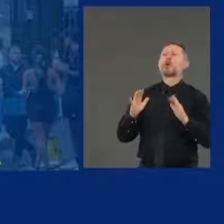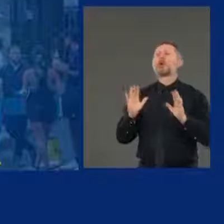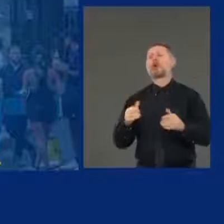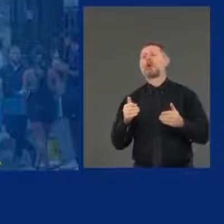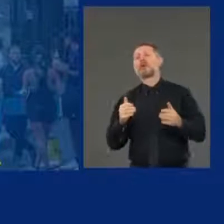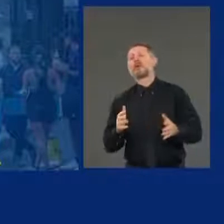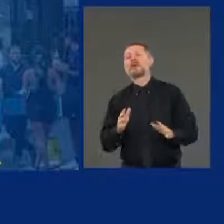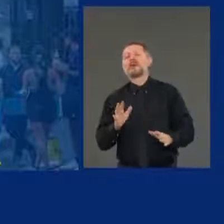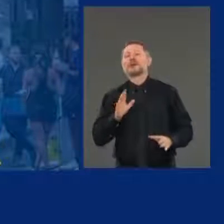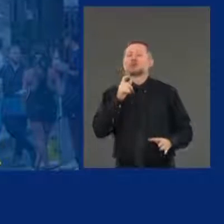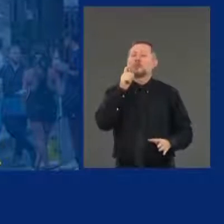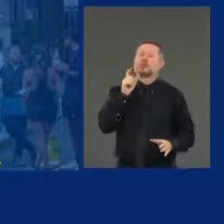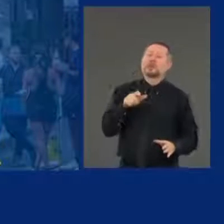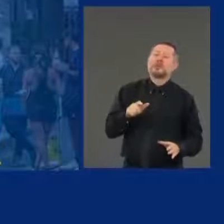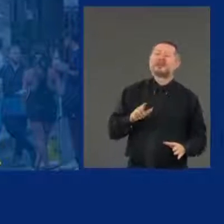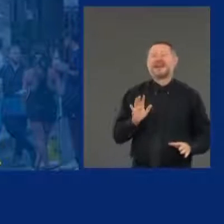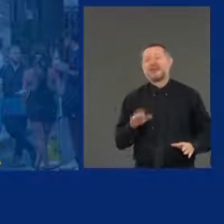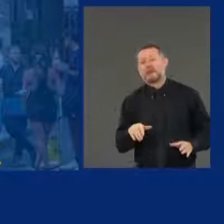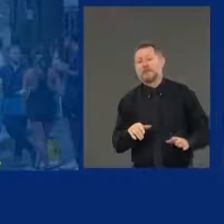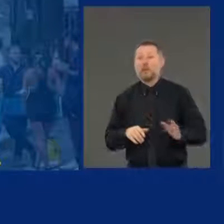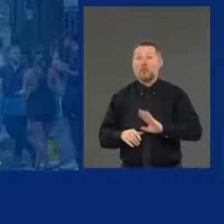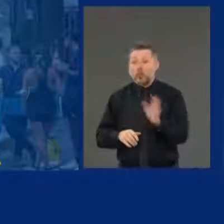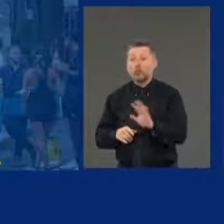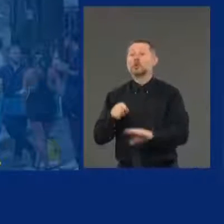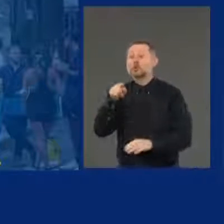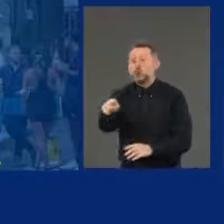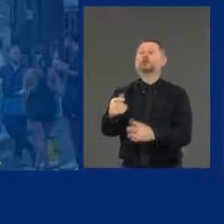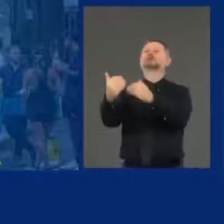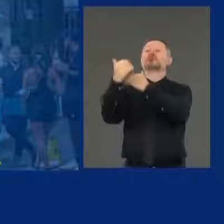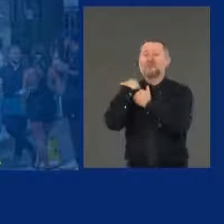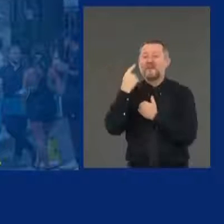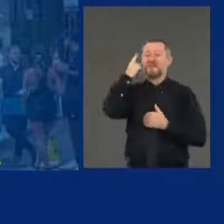them. You are responsible for the people in your establishment.